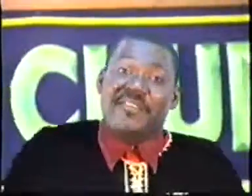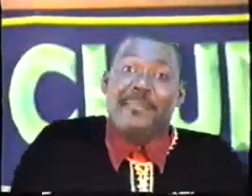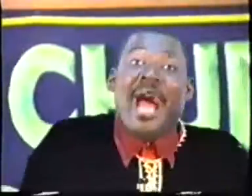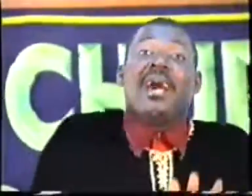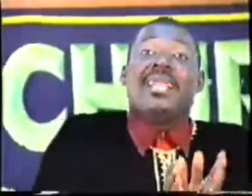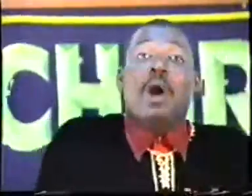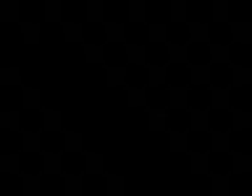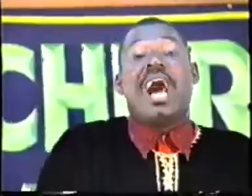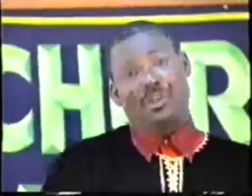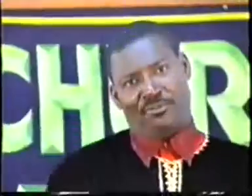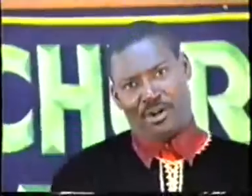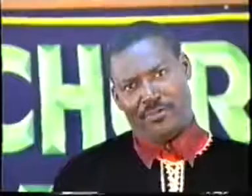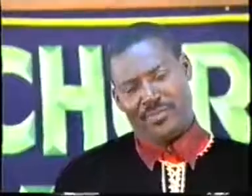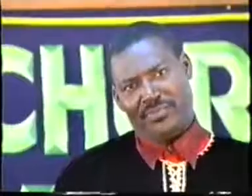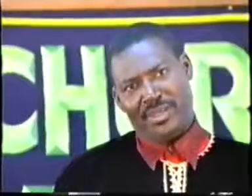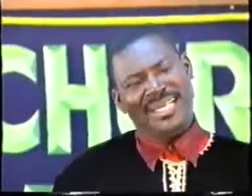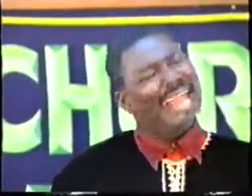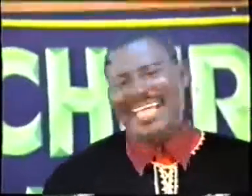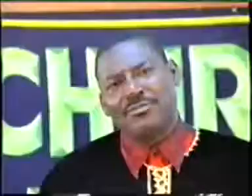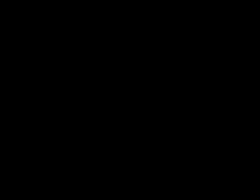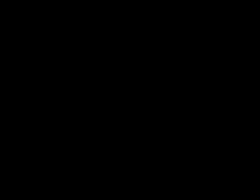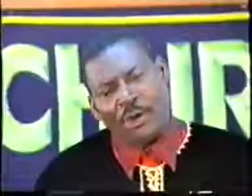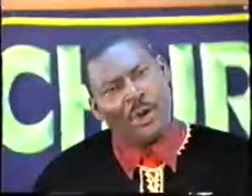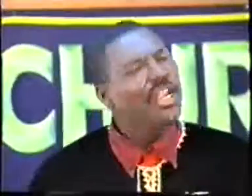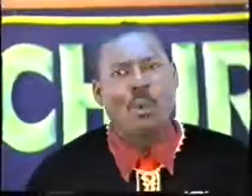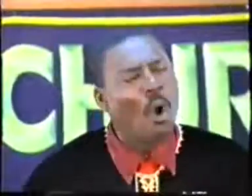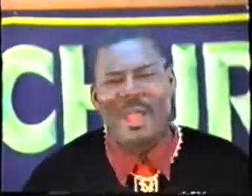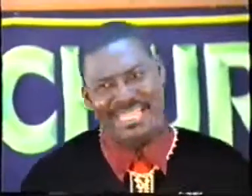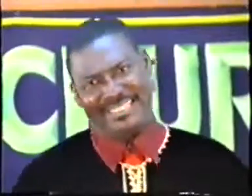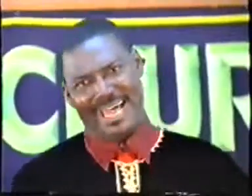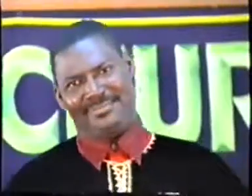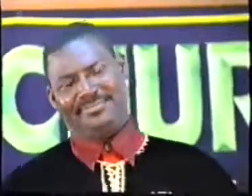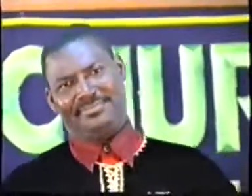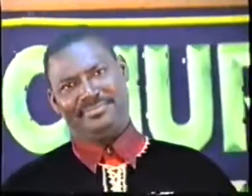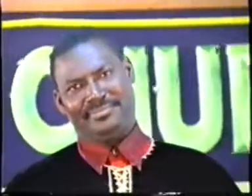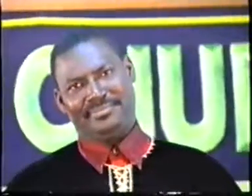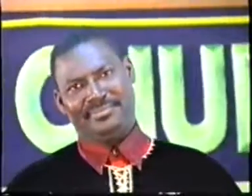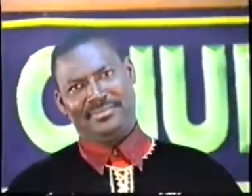say yemfa ma lewi asofo no na Israel for no na won enye sa